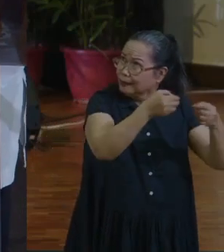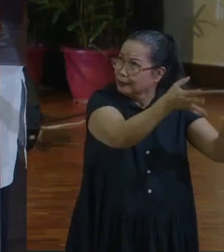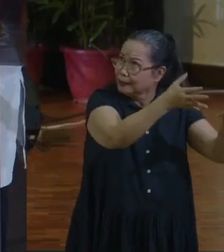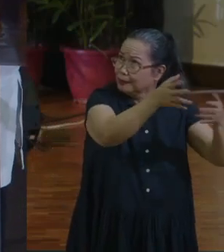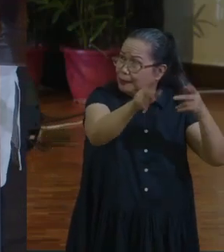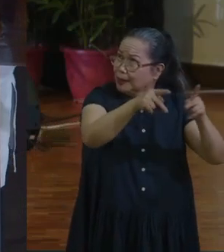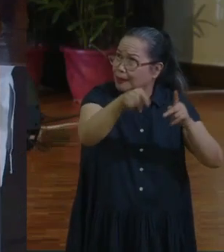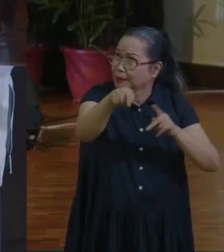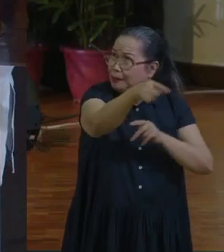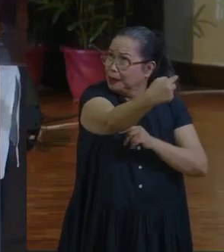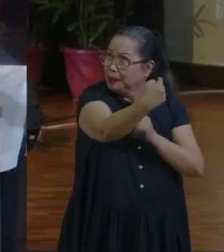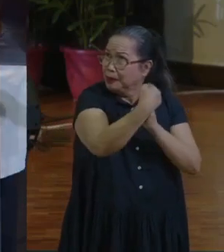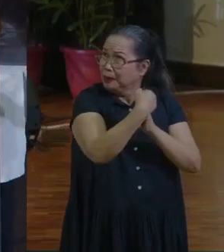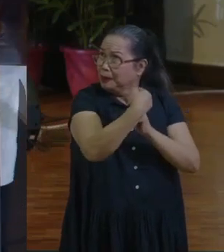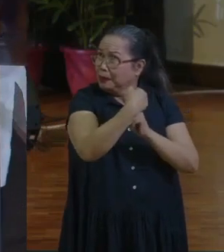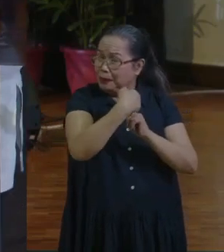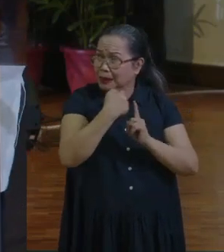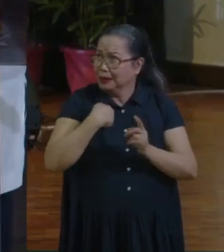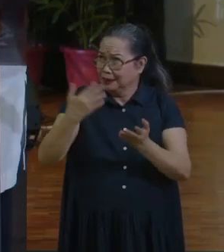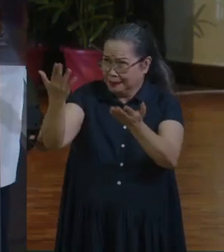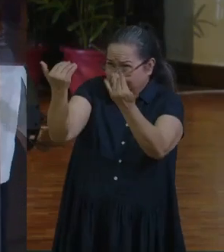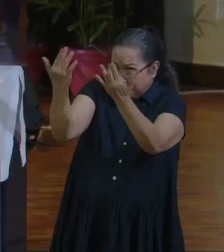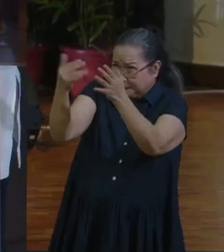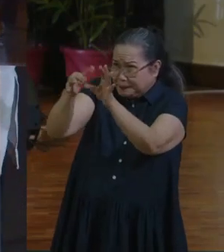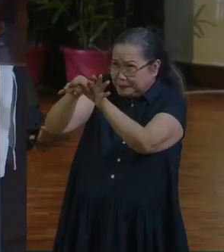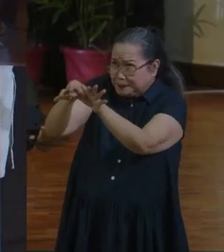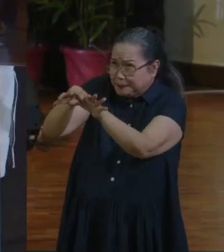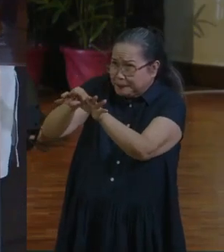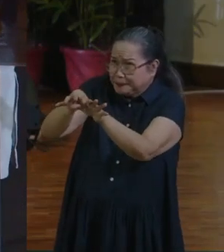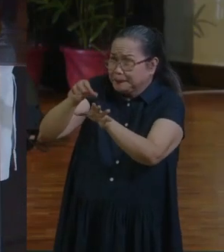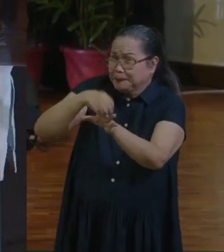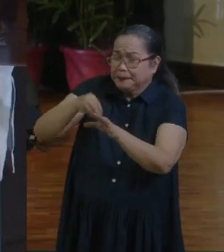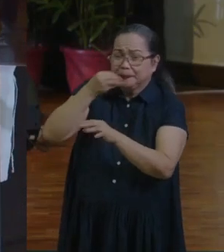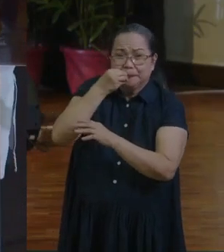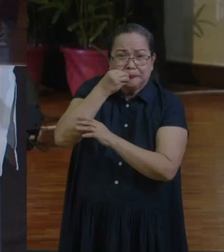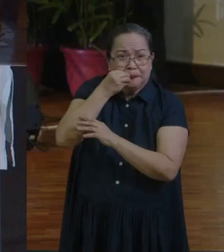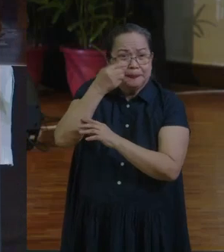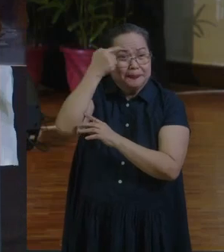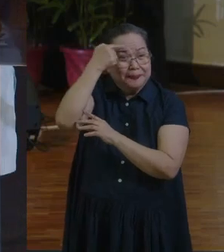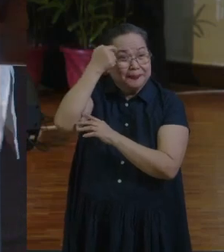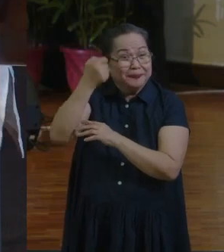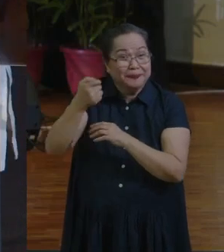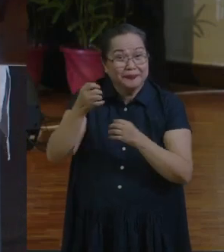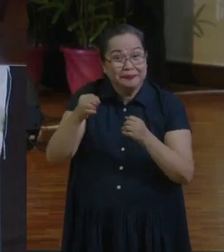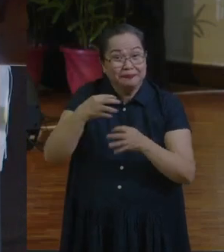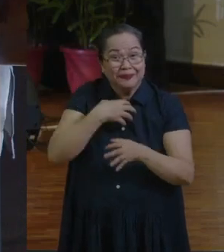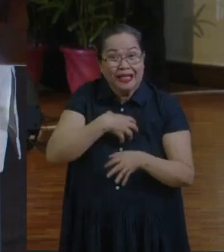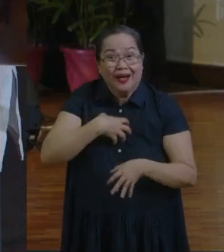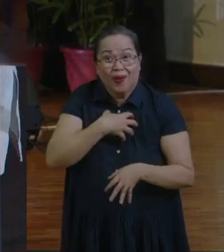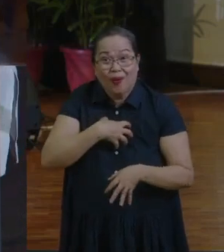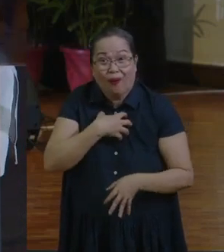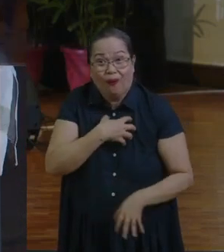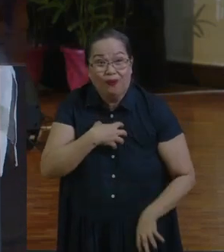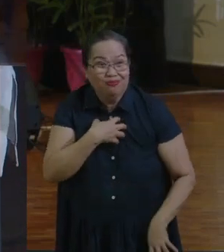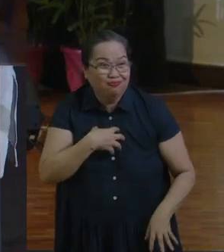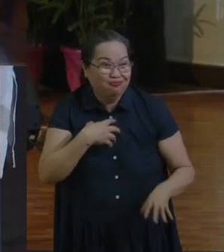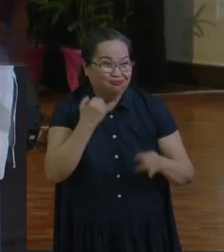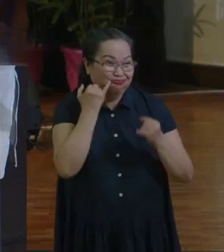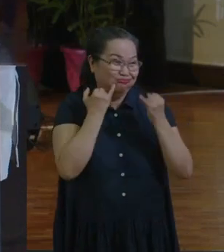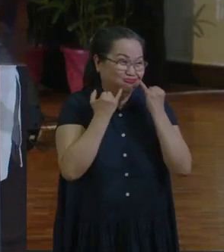they weep before me and say, 'Give us meat that we may eat.'" Kasi puro reklamador ang mga Israelita.